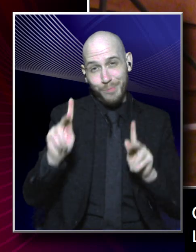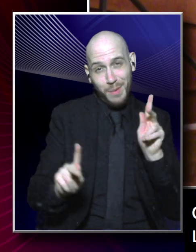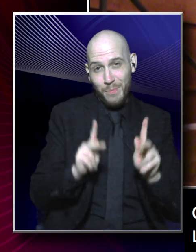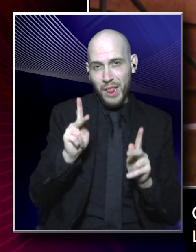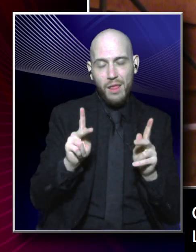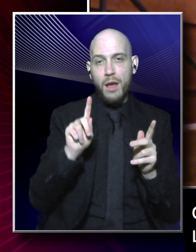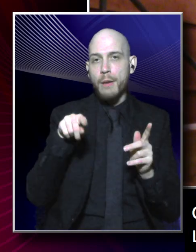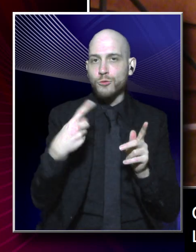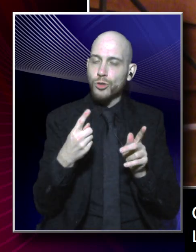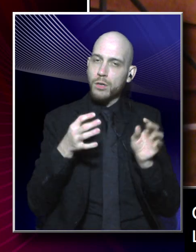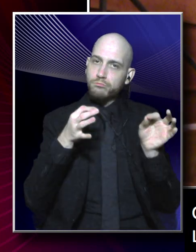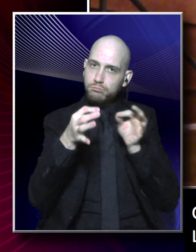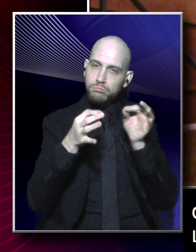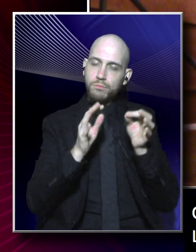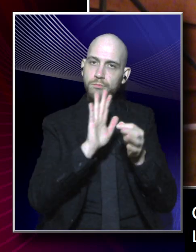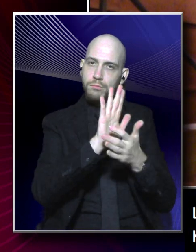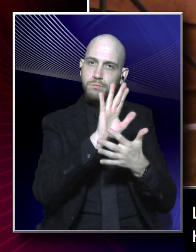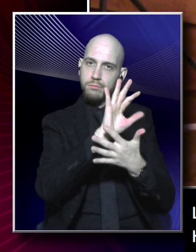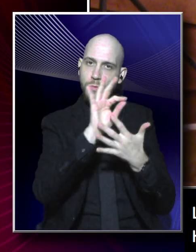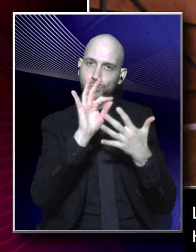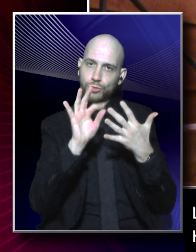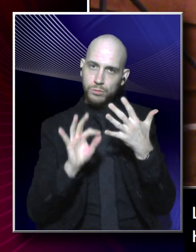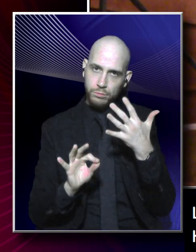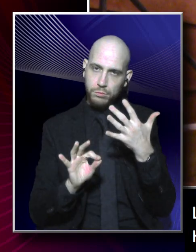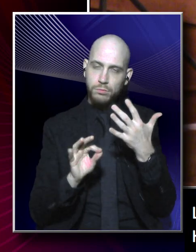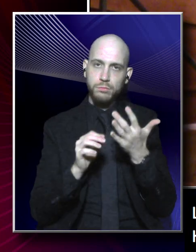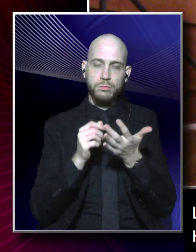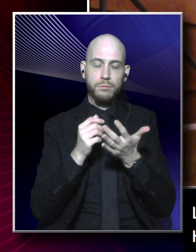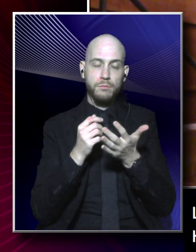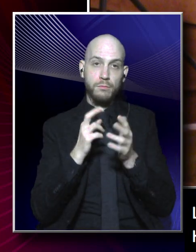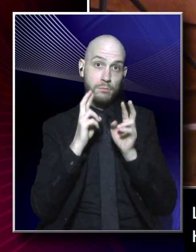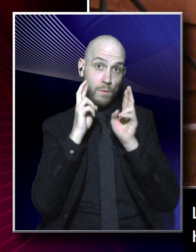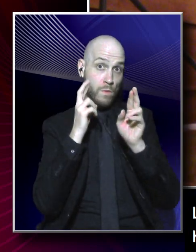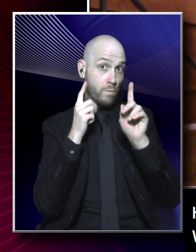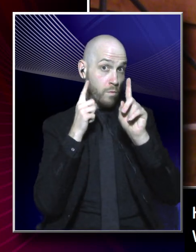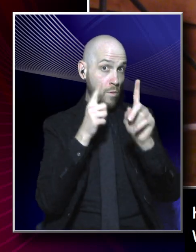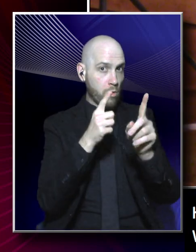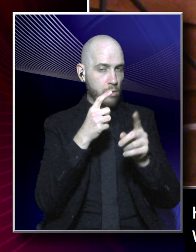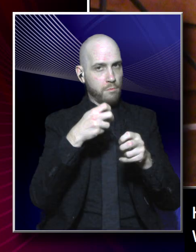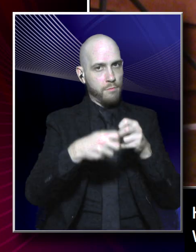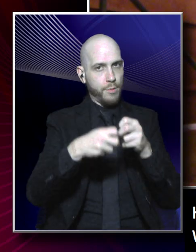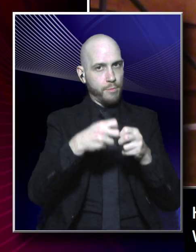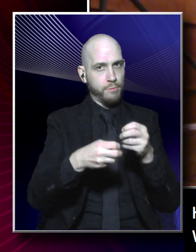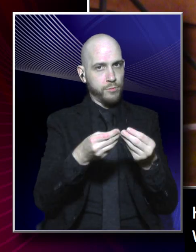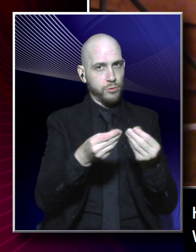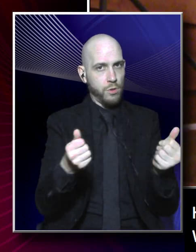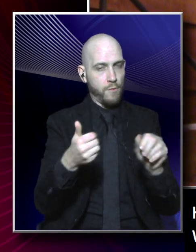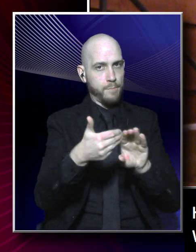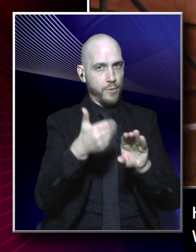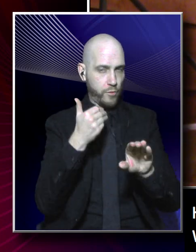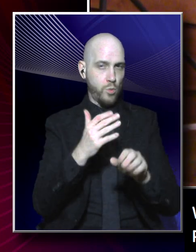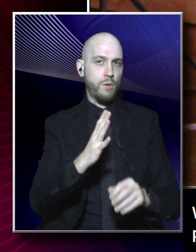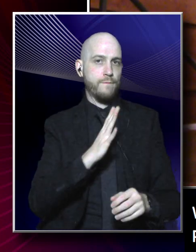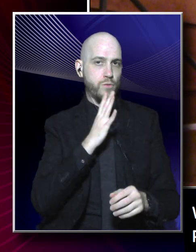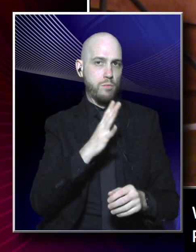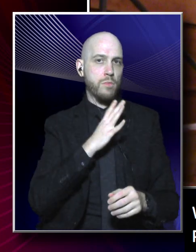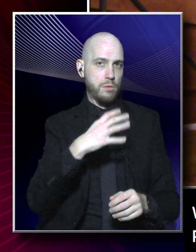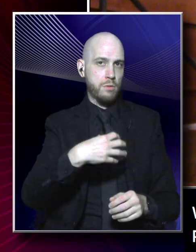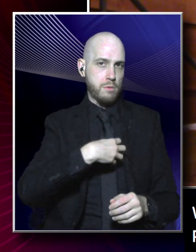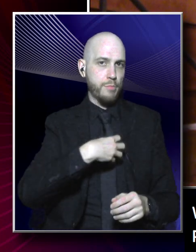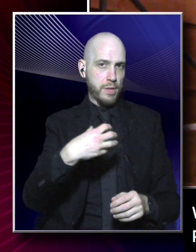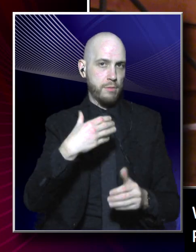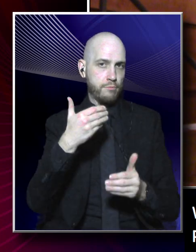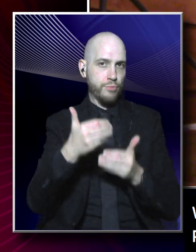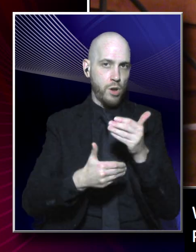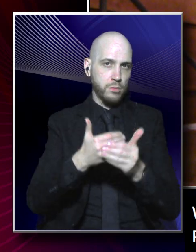what's available to them. And again, hopefully helping them problem solve prior to pursuing anything formally. Okay.